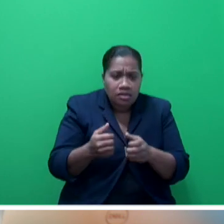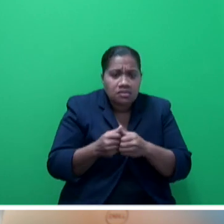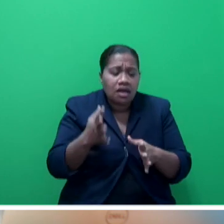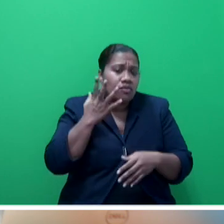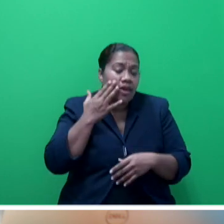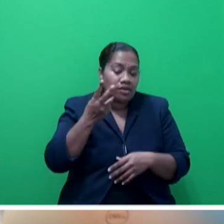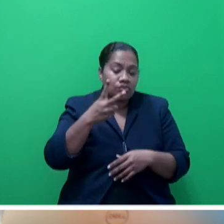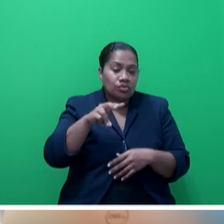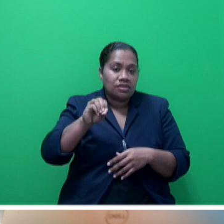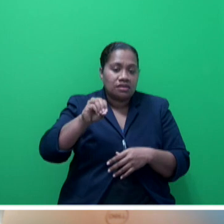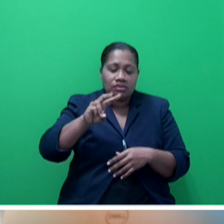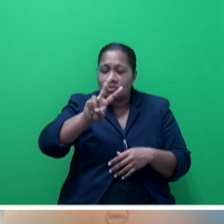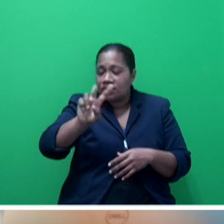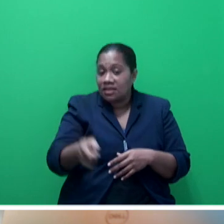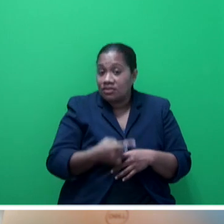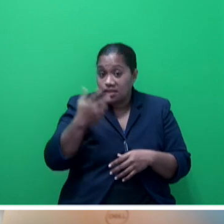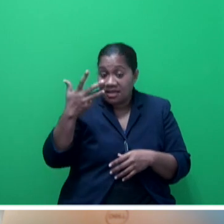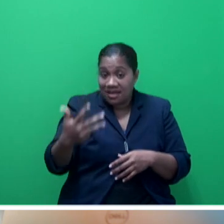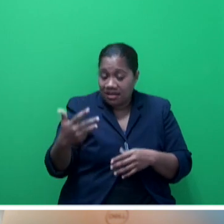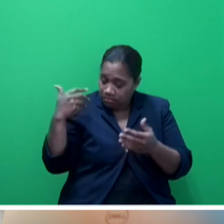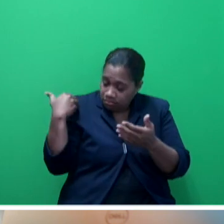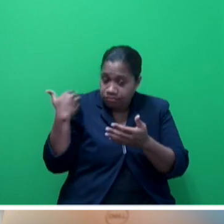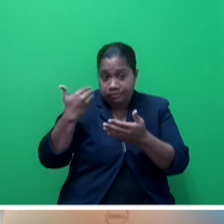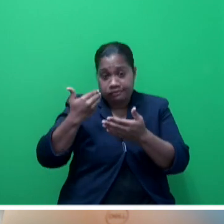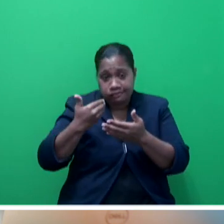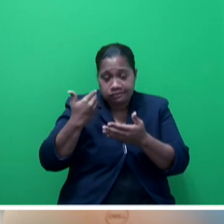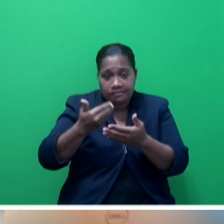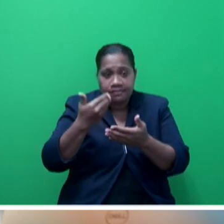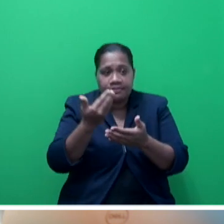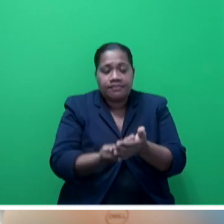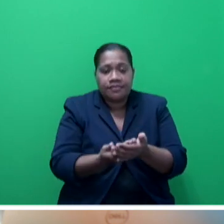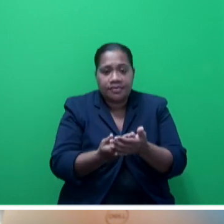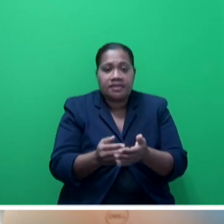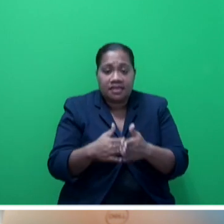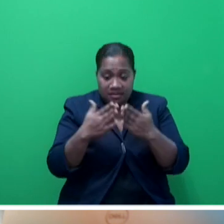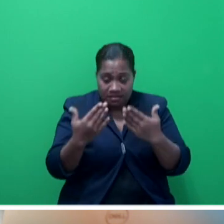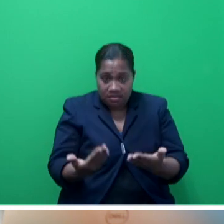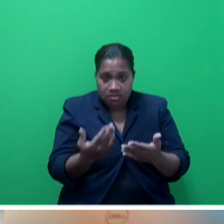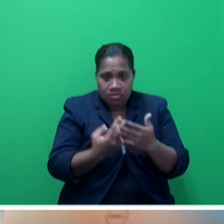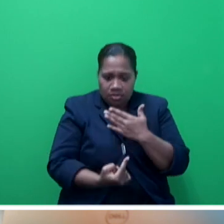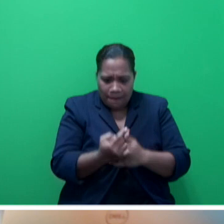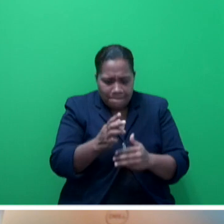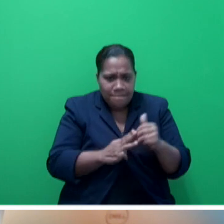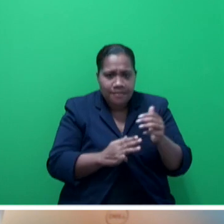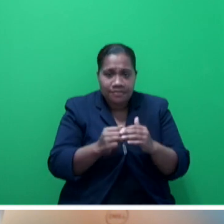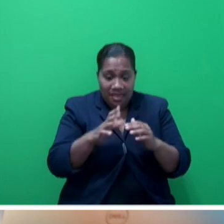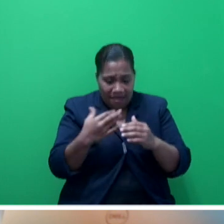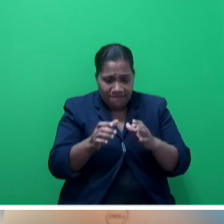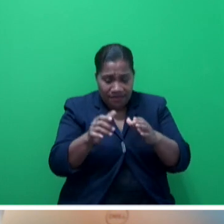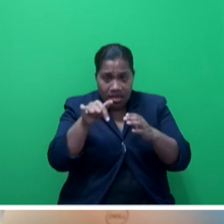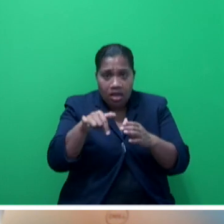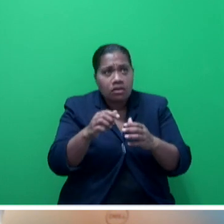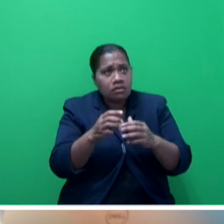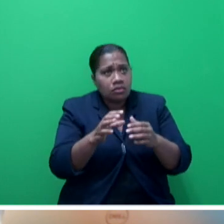2009, and over the years, with funding and technical support of the Forest Carbon Partnership Facility managed by the World Bank, preparatory